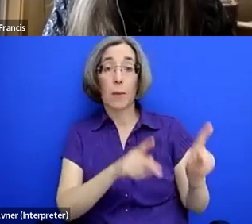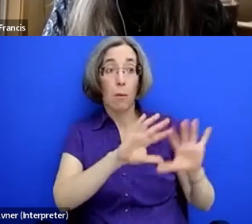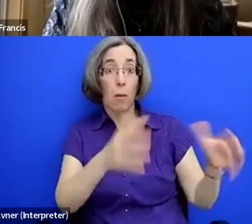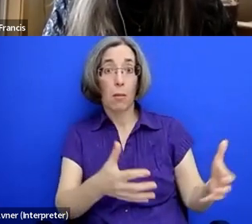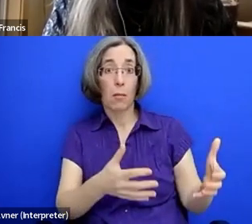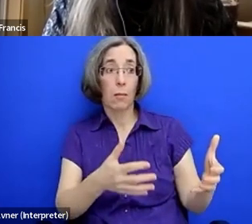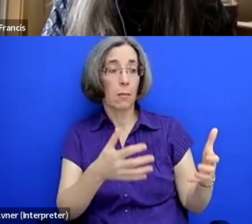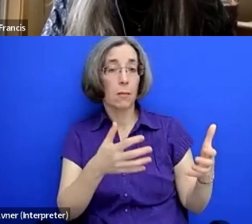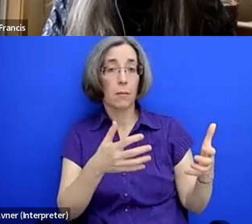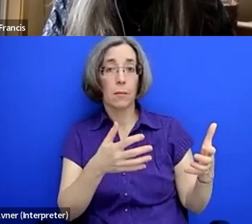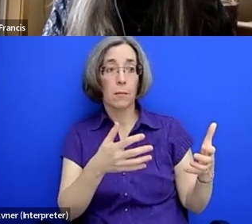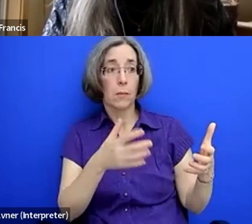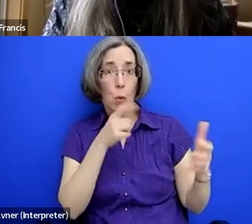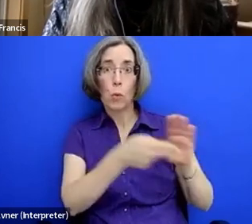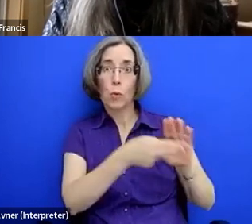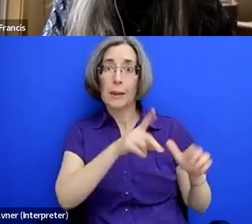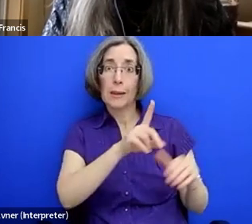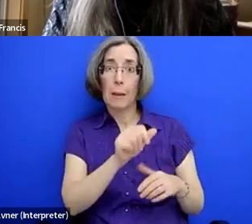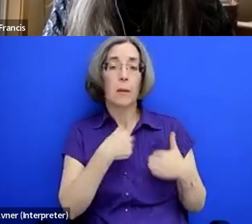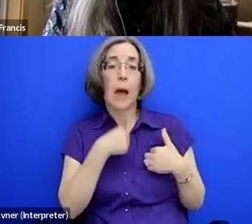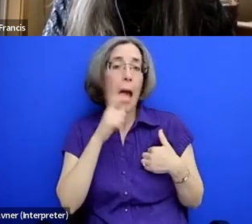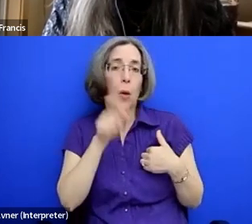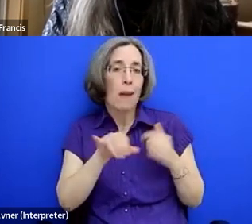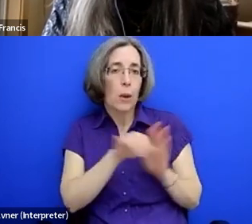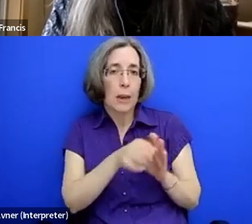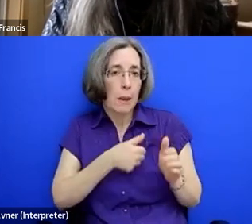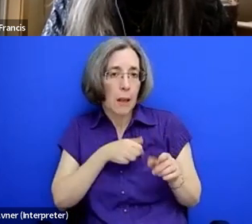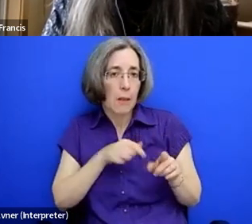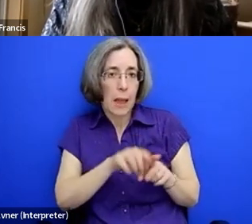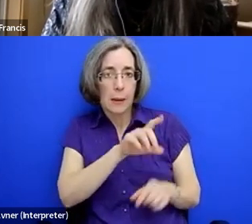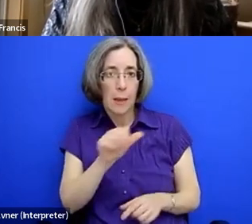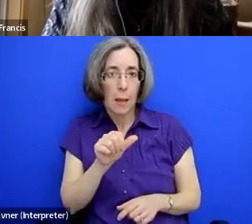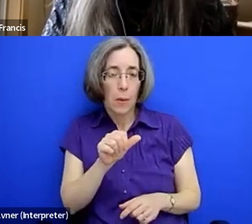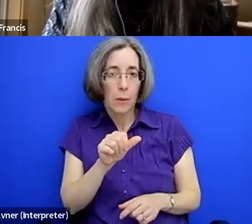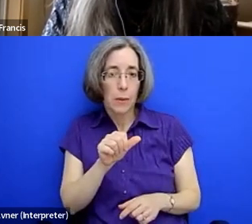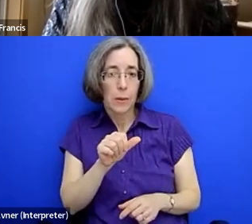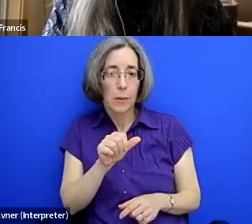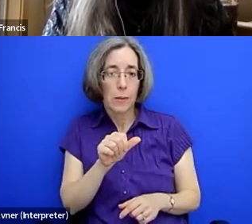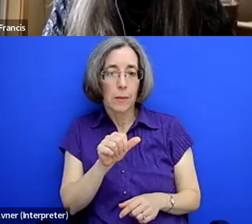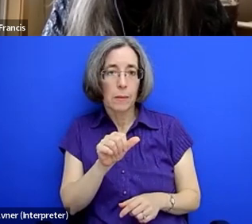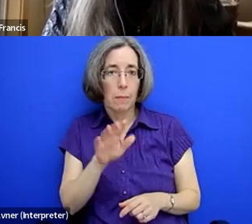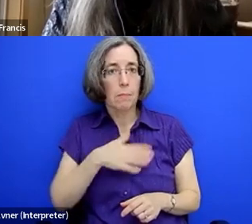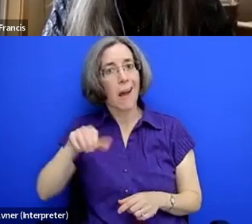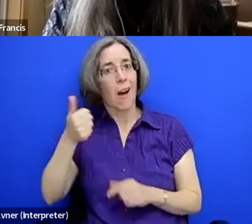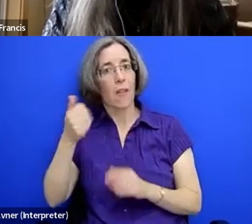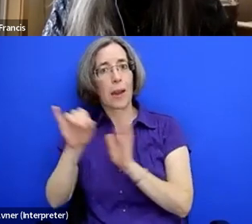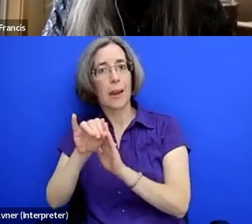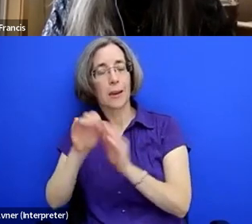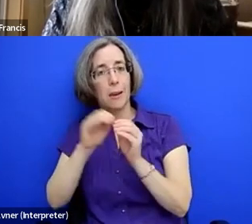I'm with others labeled as disabled, I don't need to identify as disabled. Said my other identities come to the fore. Yeah, and this